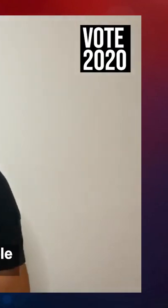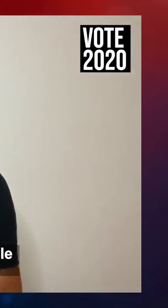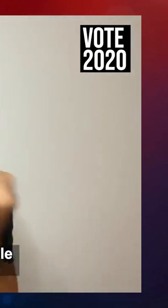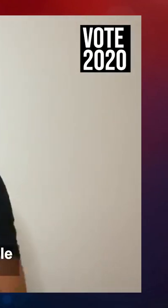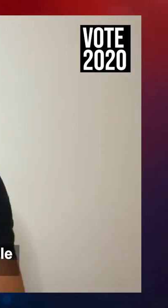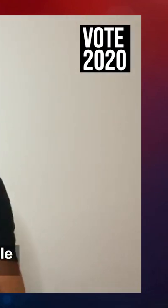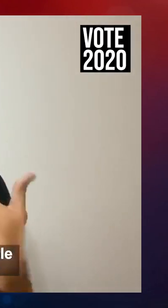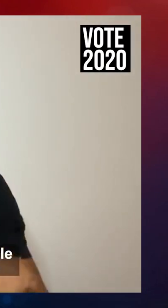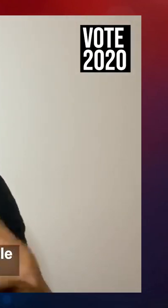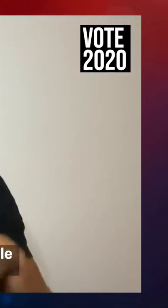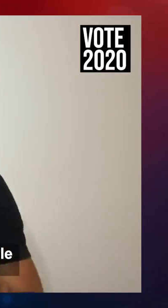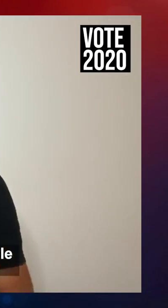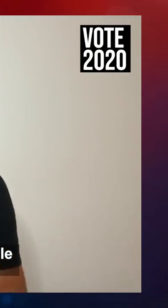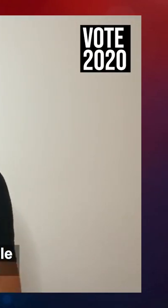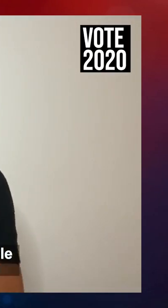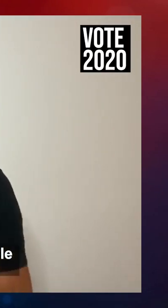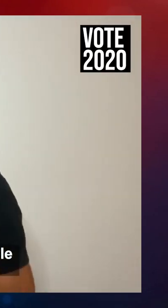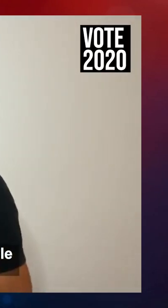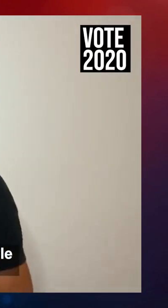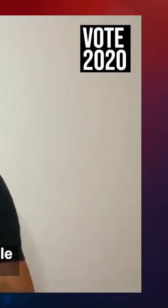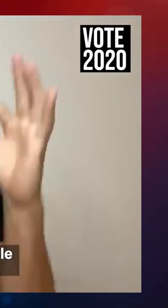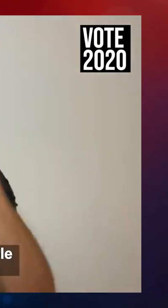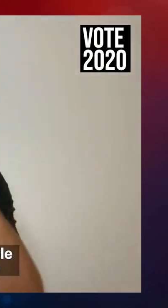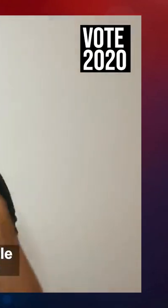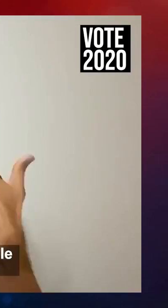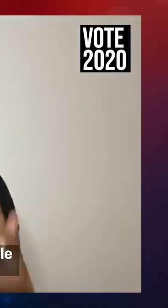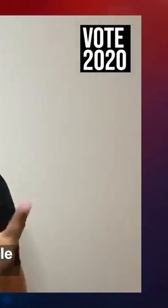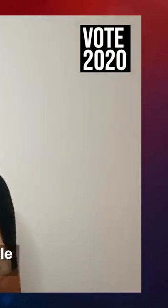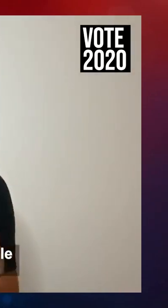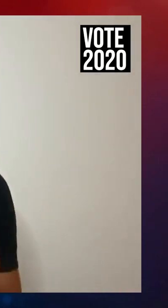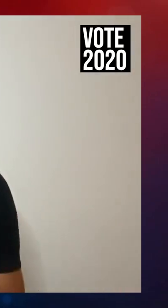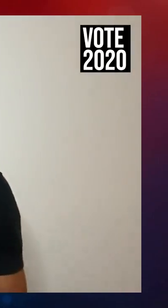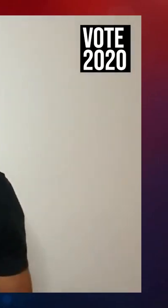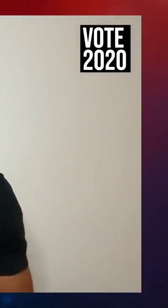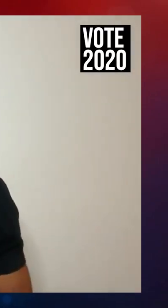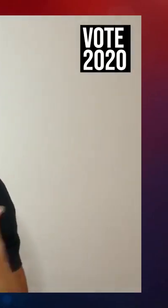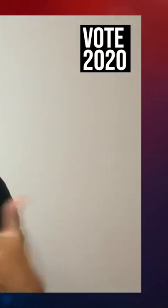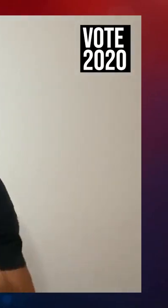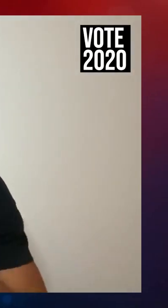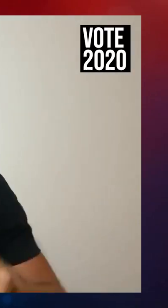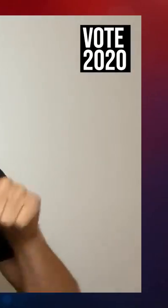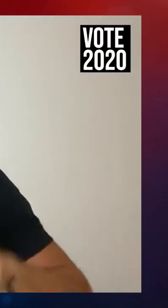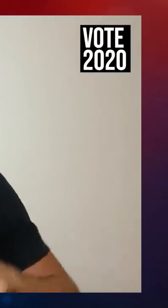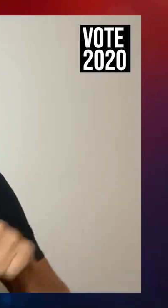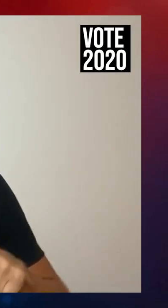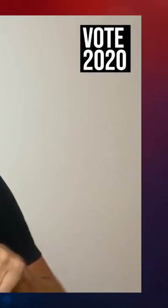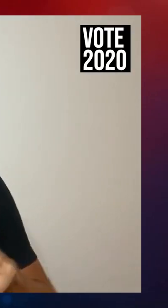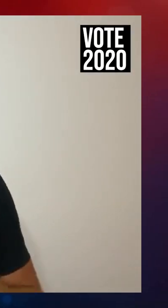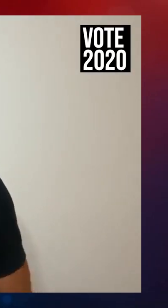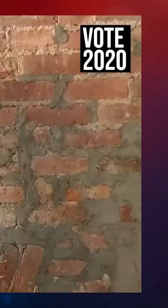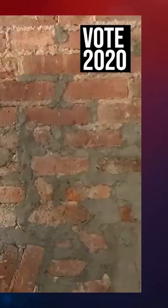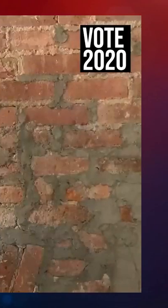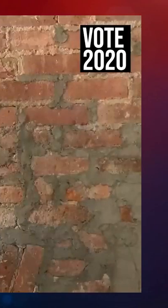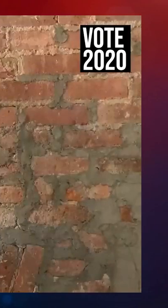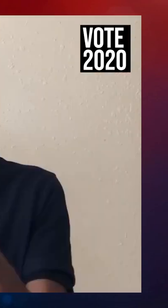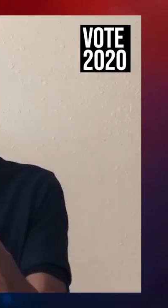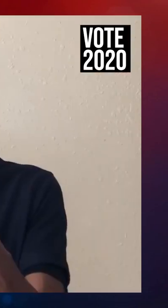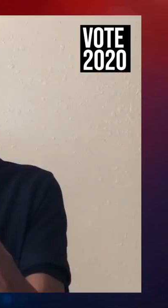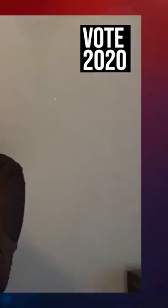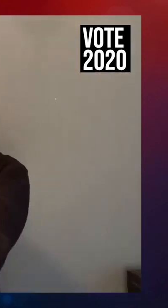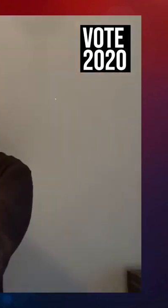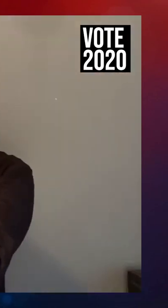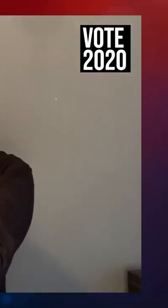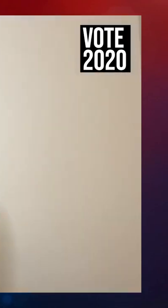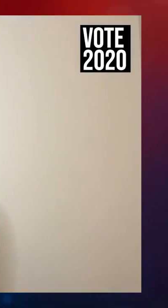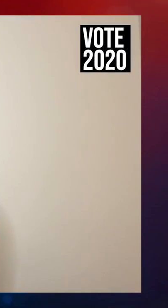really support people who don't know what to do or feel intimidated by it. Wash these hands! They